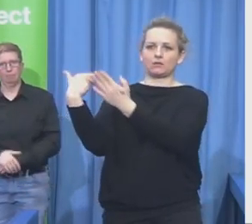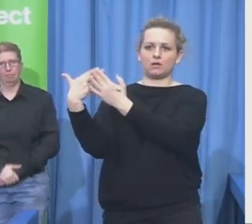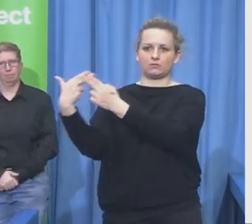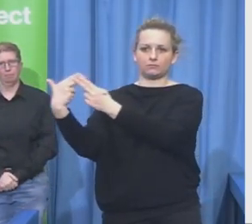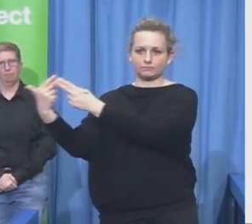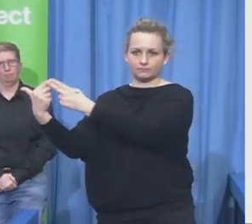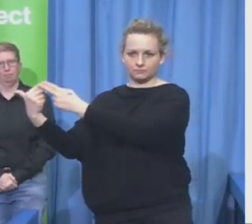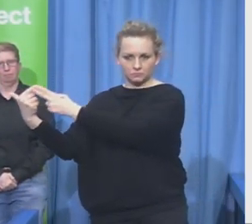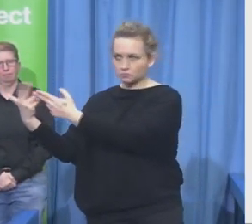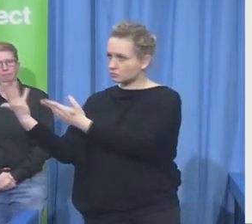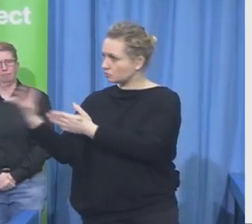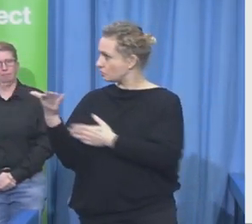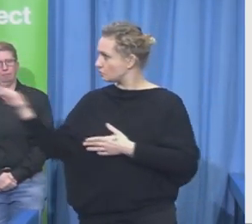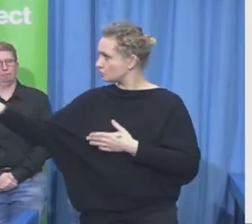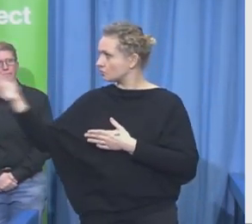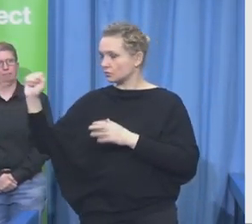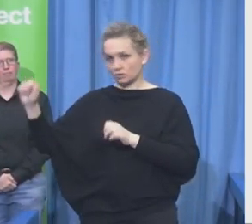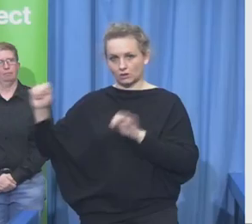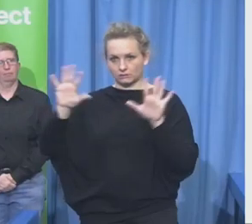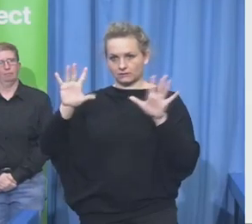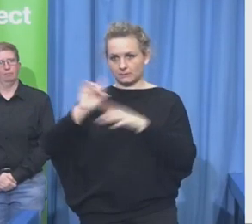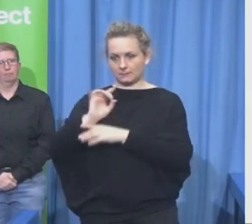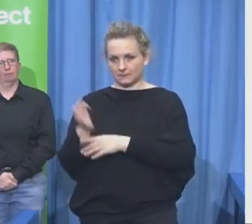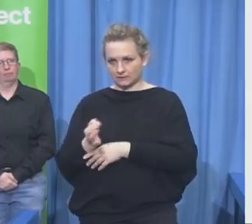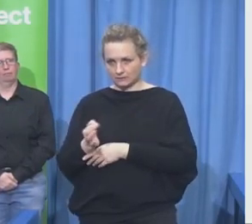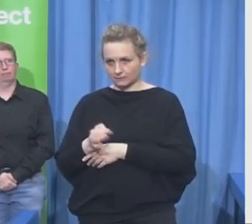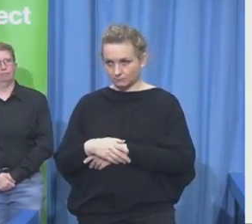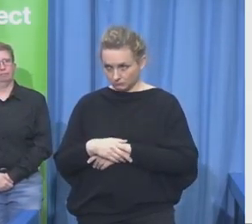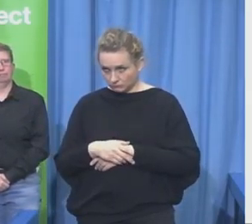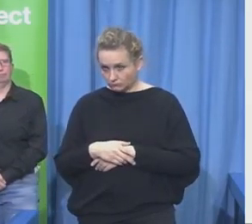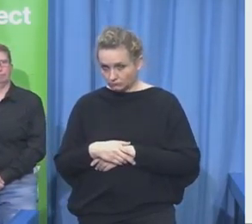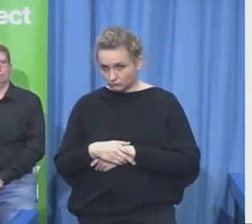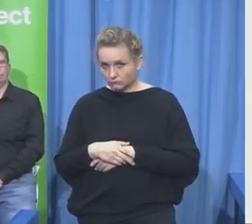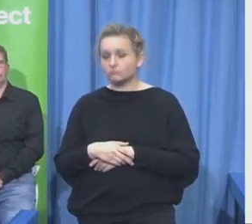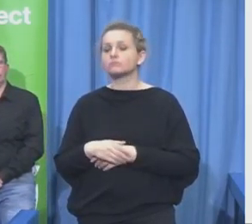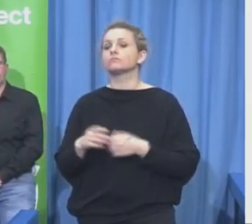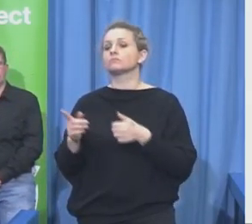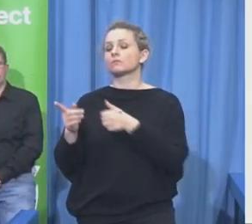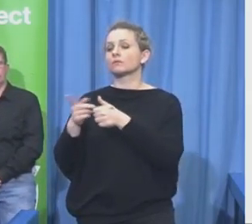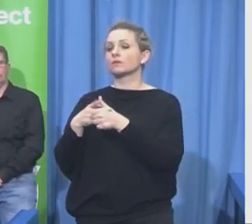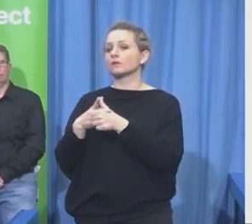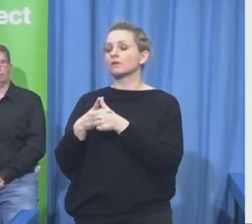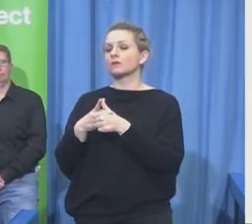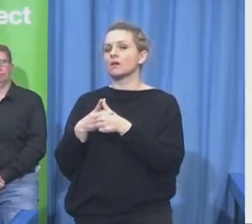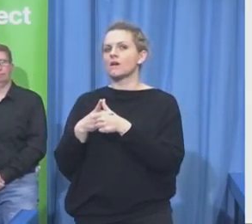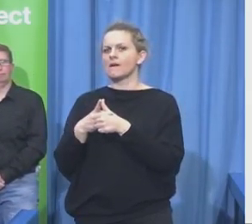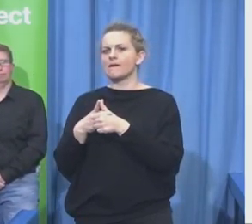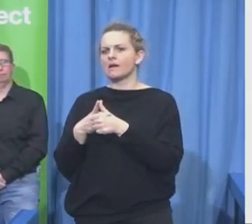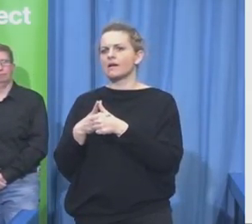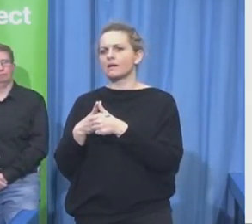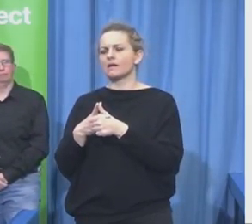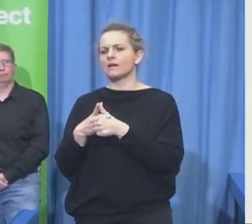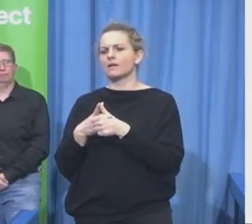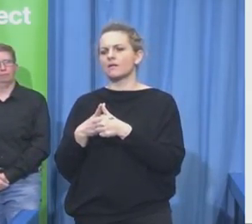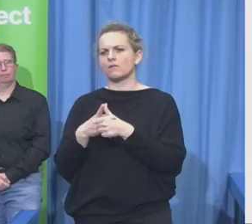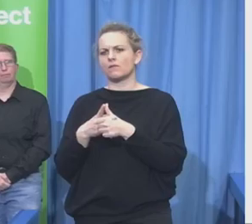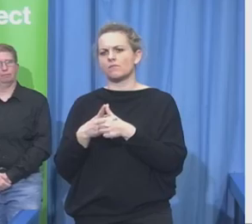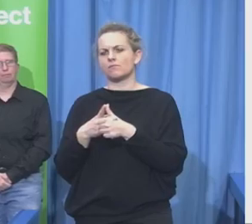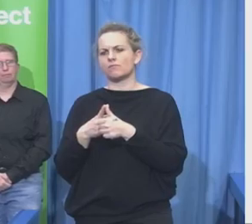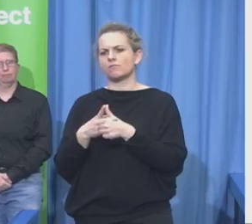In terms of the engagement of people with disability, so to achieve the successes that you've had, either with